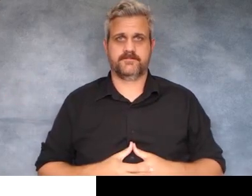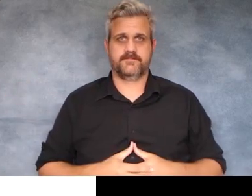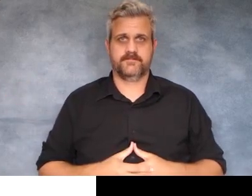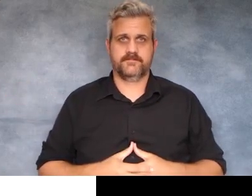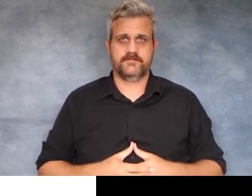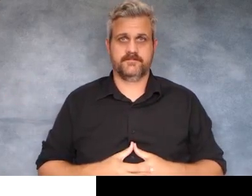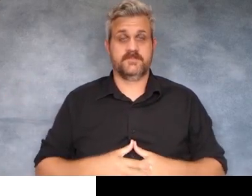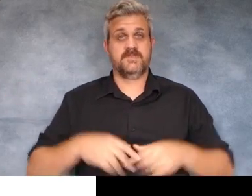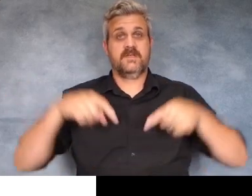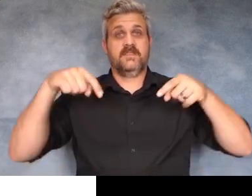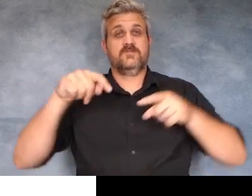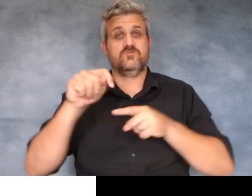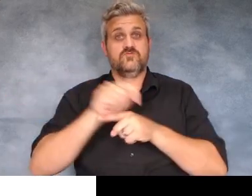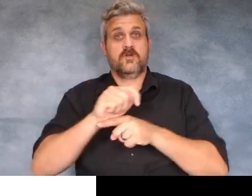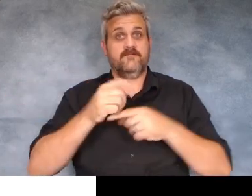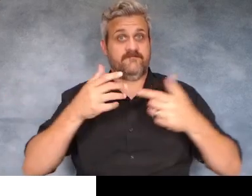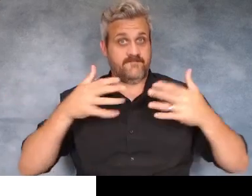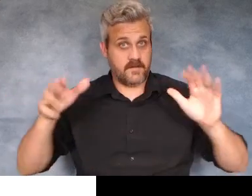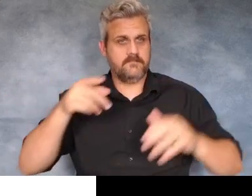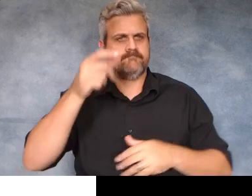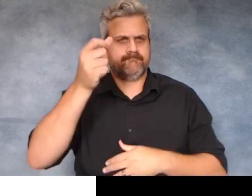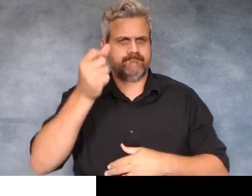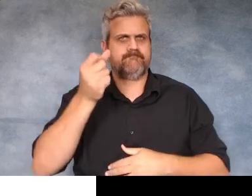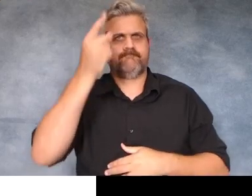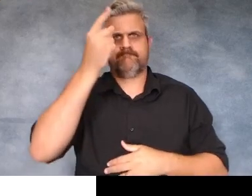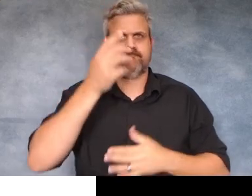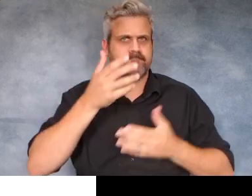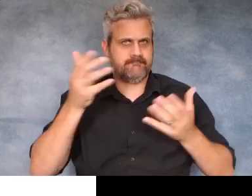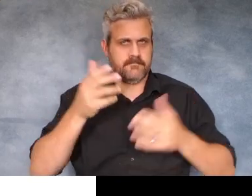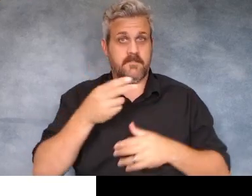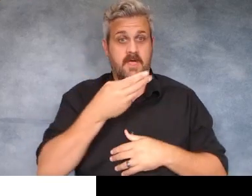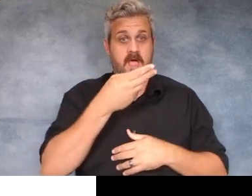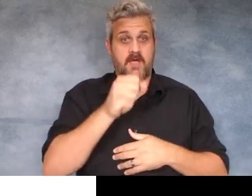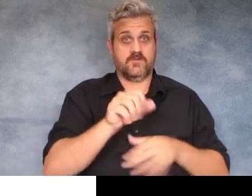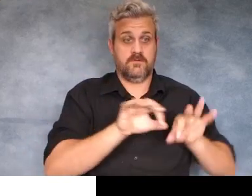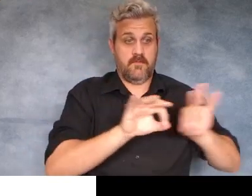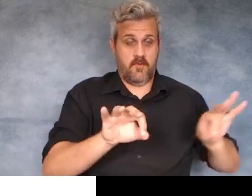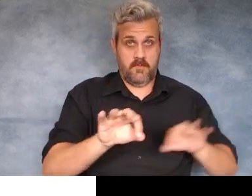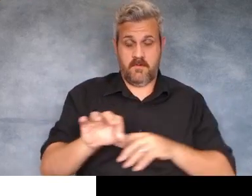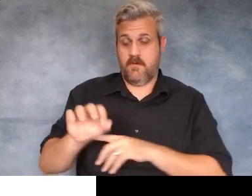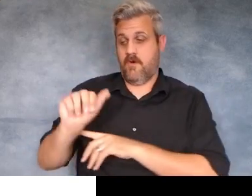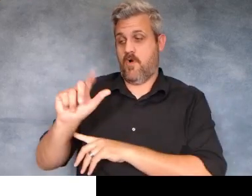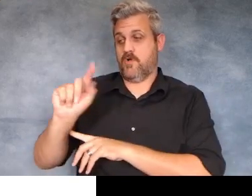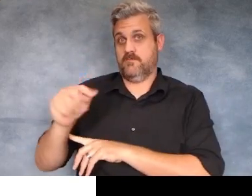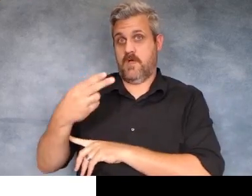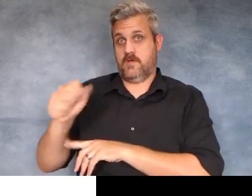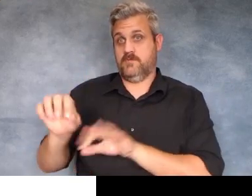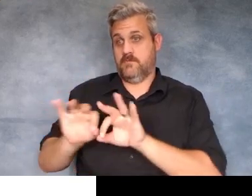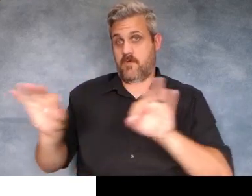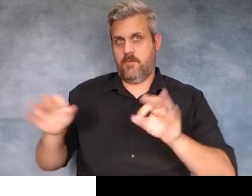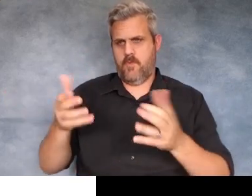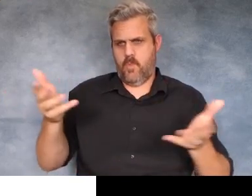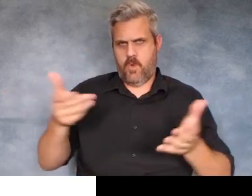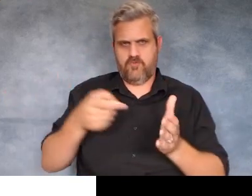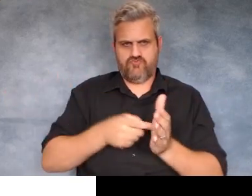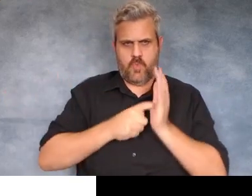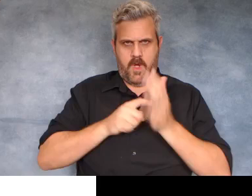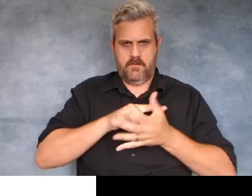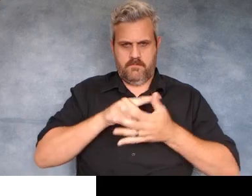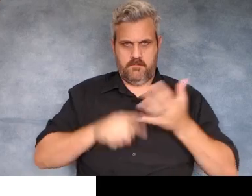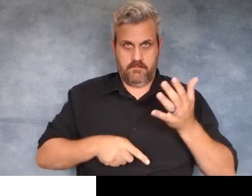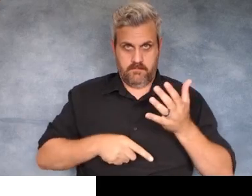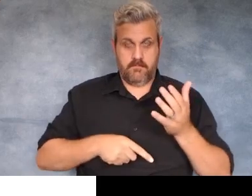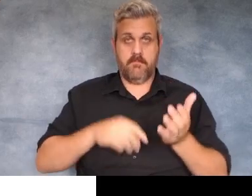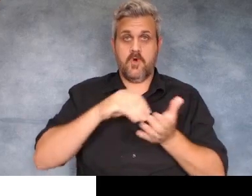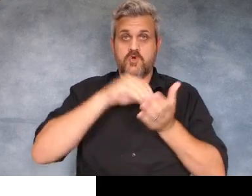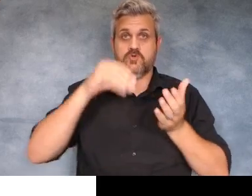By the end of this module, you will understand that the high school diploma and alternative high school diploma requirements, student-focused